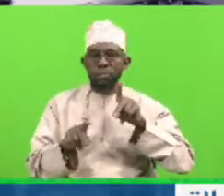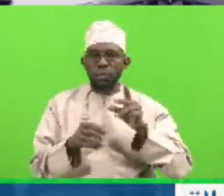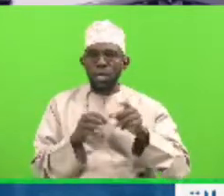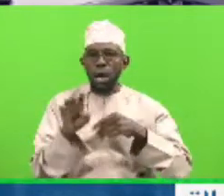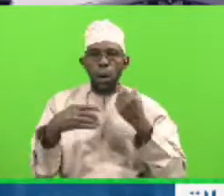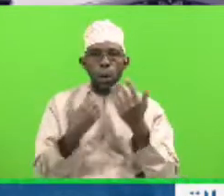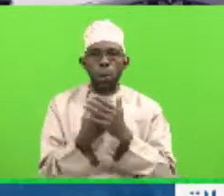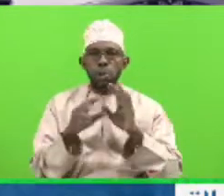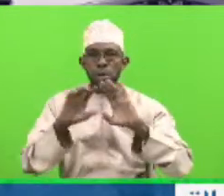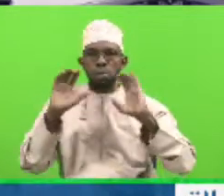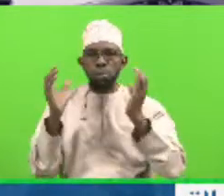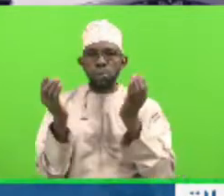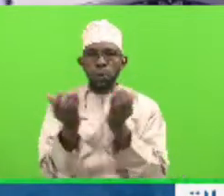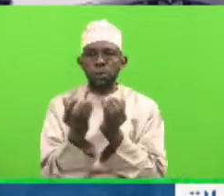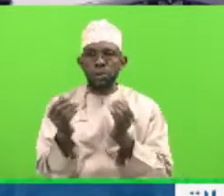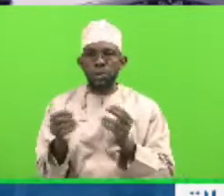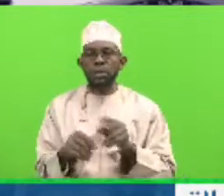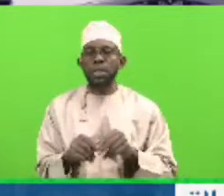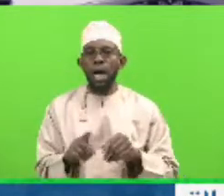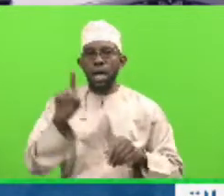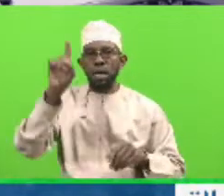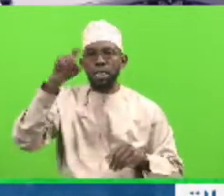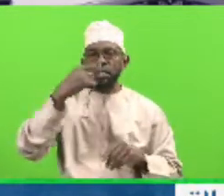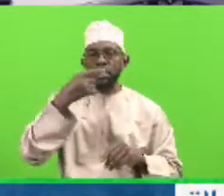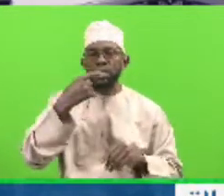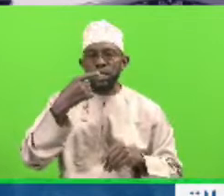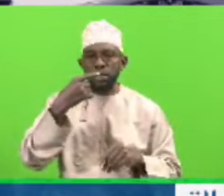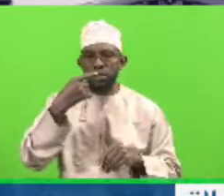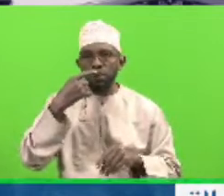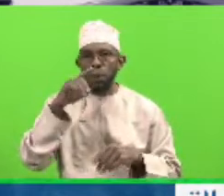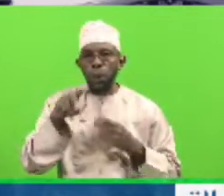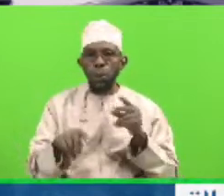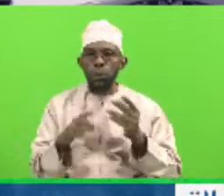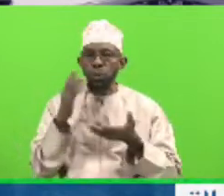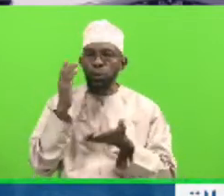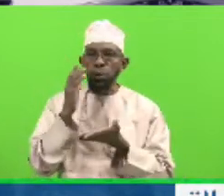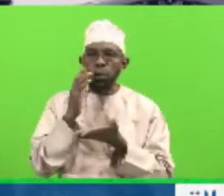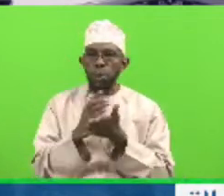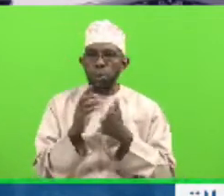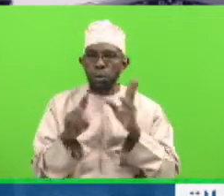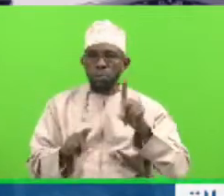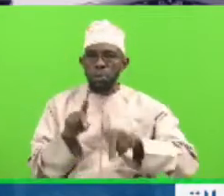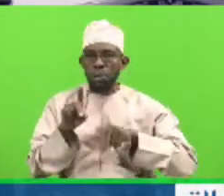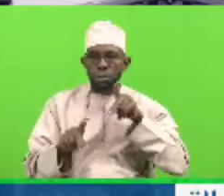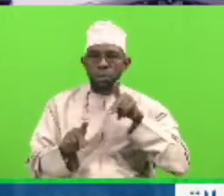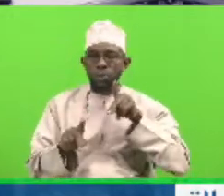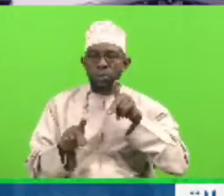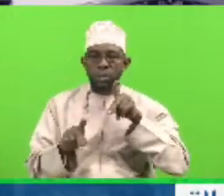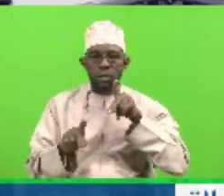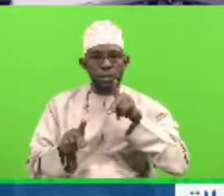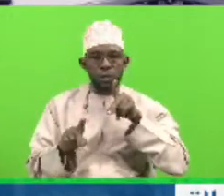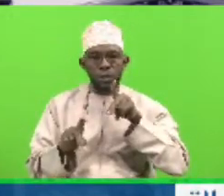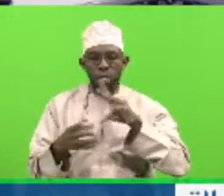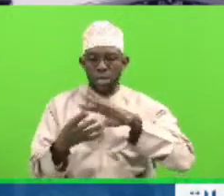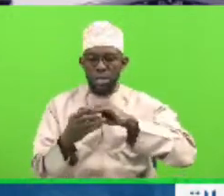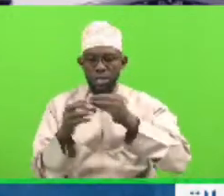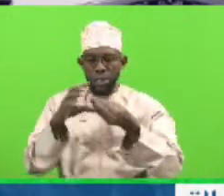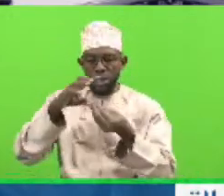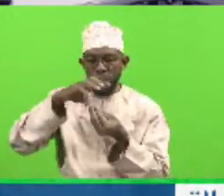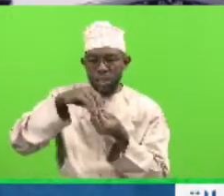to the whole of humanity. Allah says, O mankind, indeed, we have created